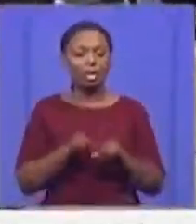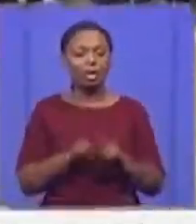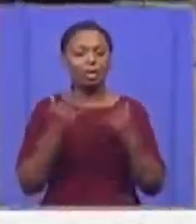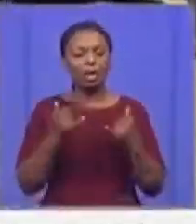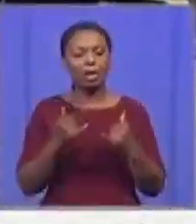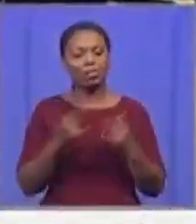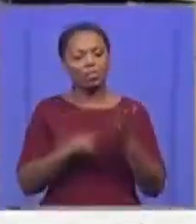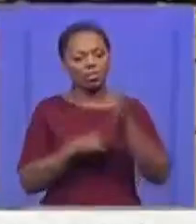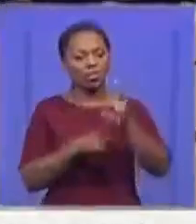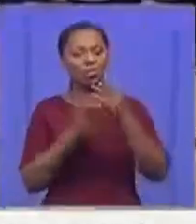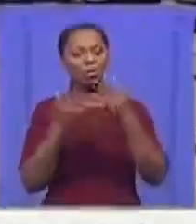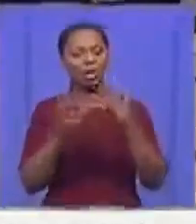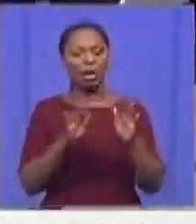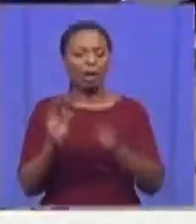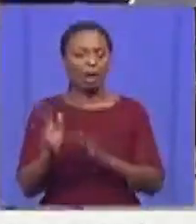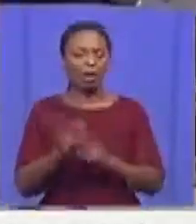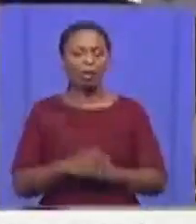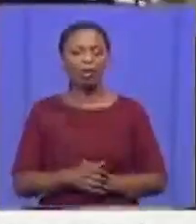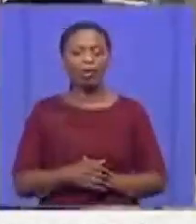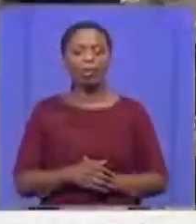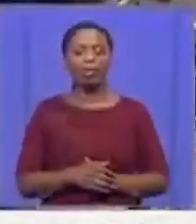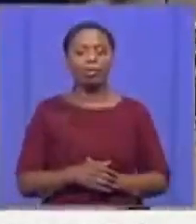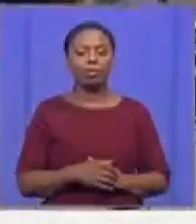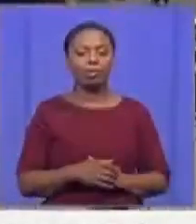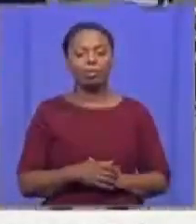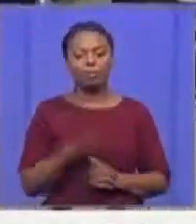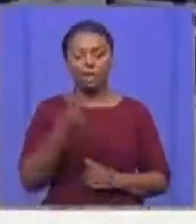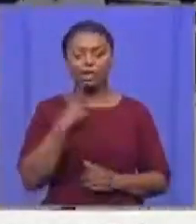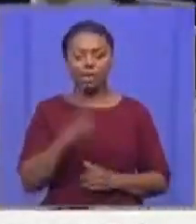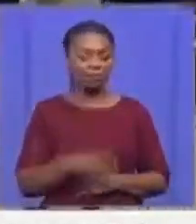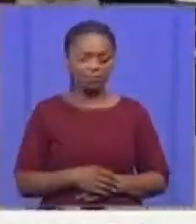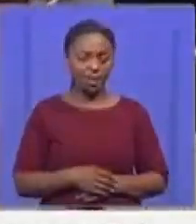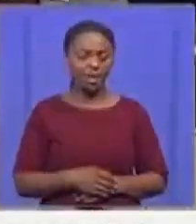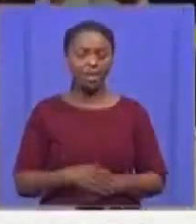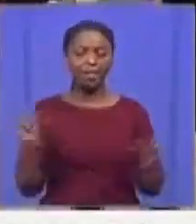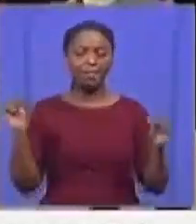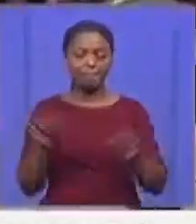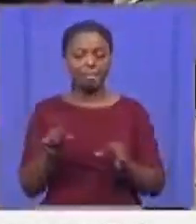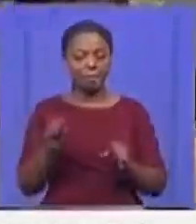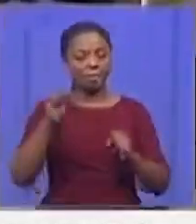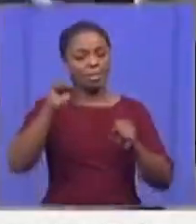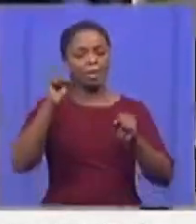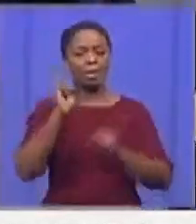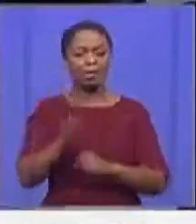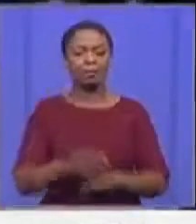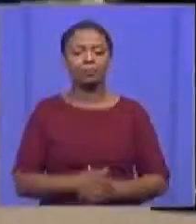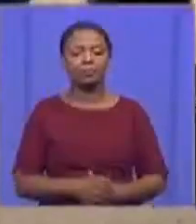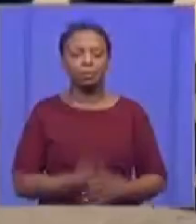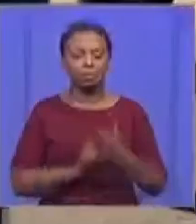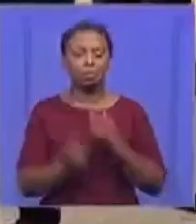go tsepama mo tumelanong, go seng jalo badiri ba tlile go boa ba lopa tsamaiso ya